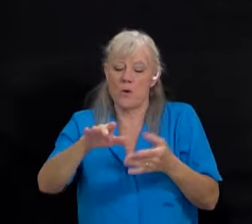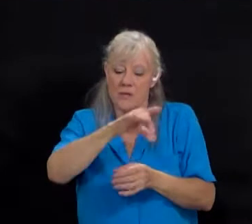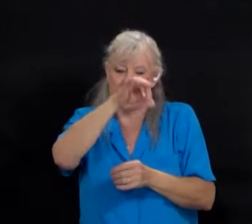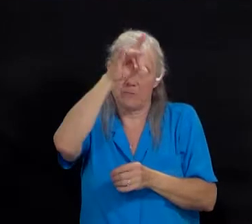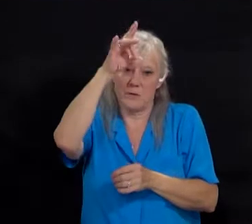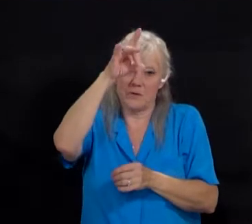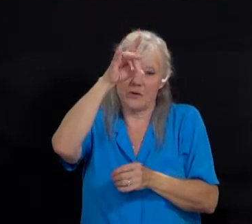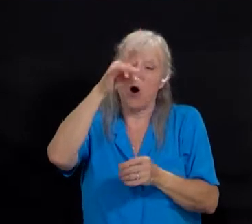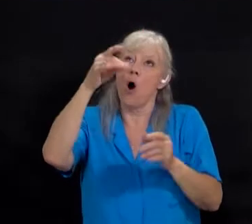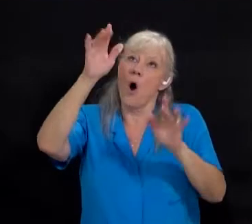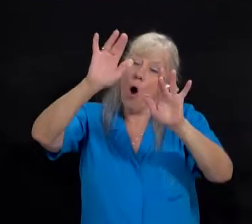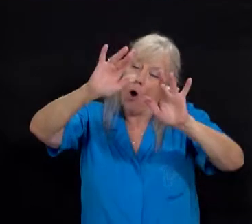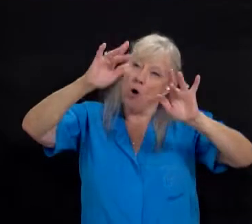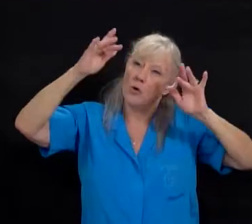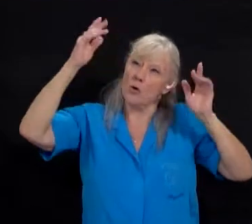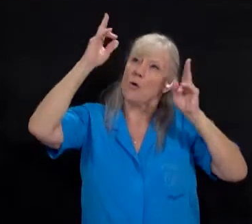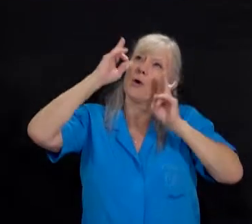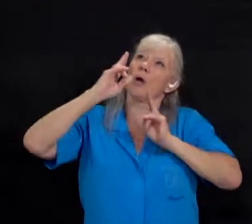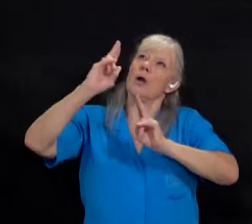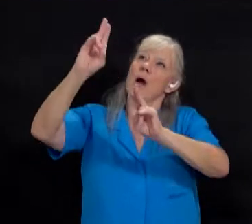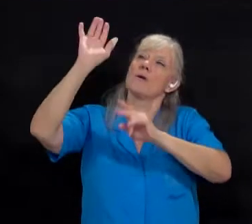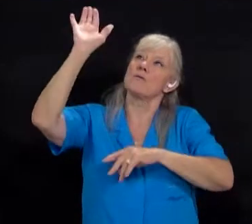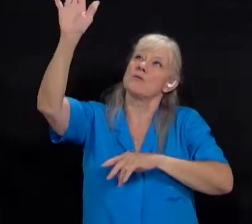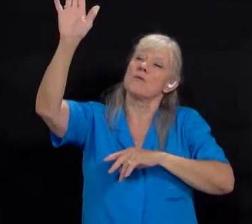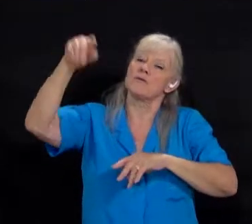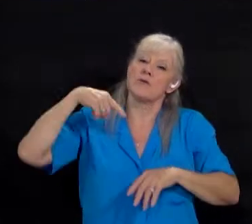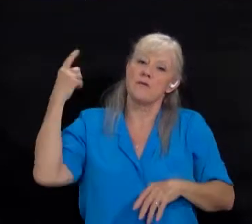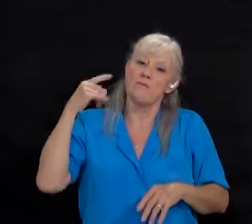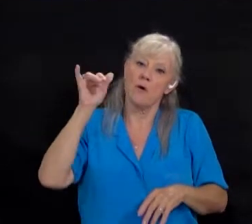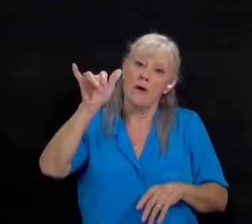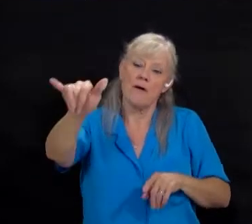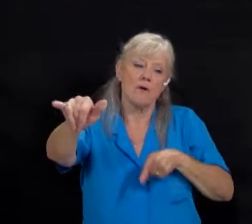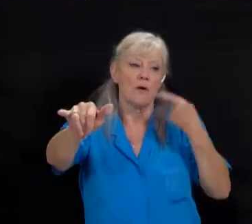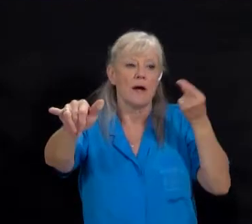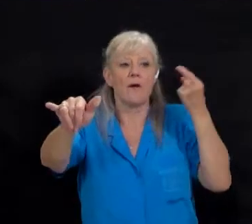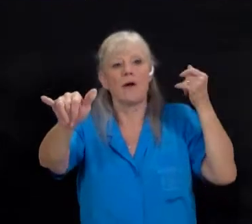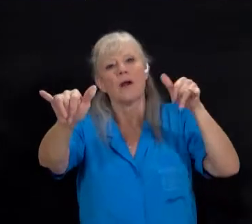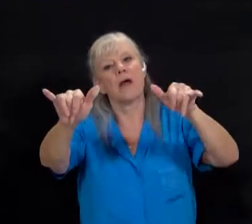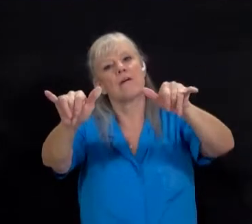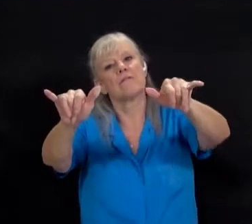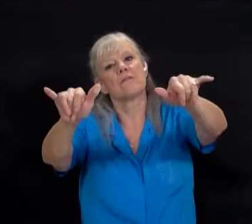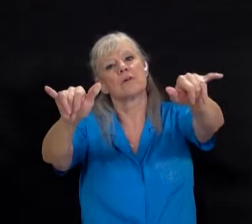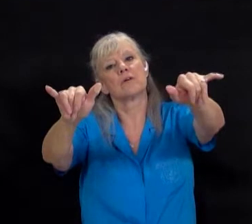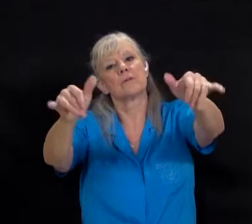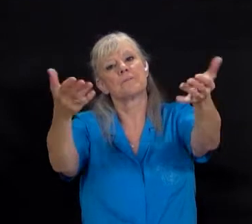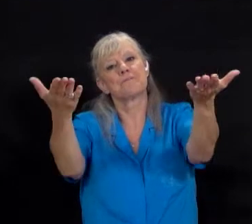Spirit, all glory and honor is yours forever and ever.